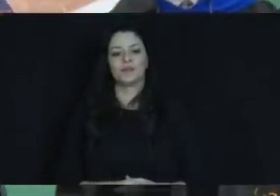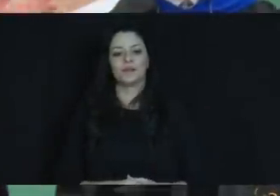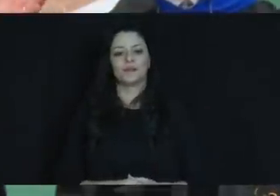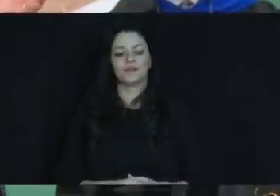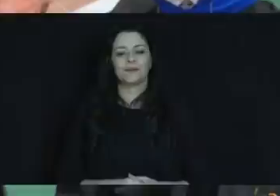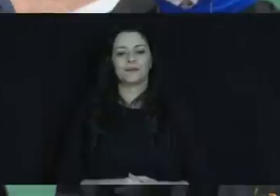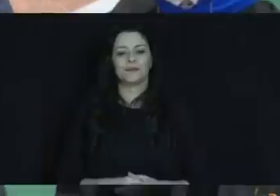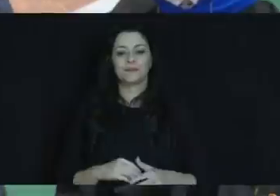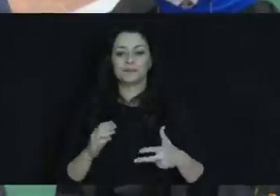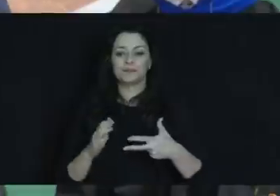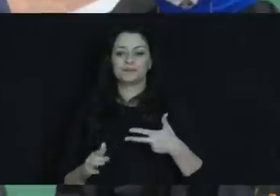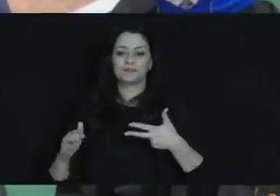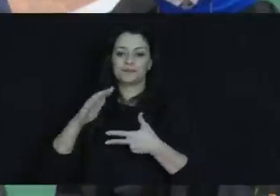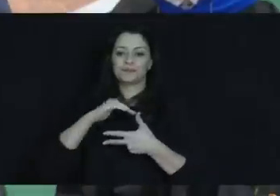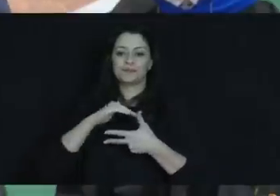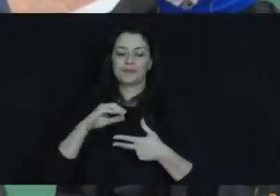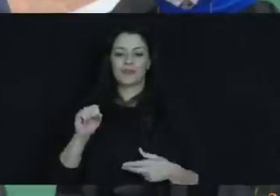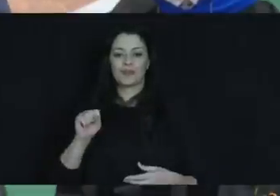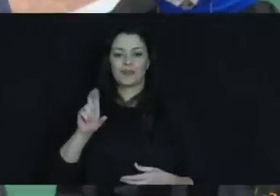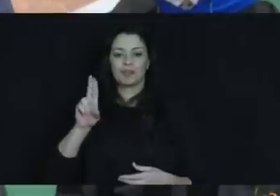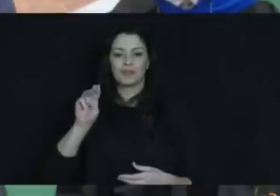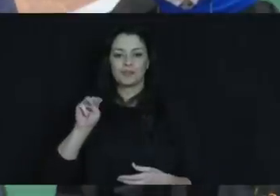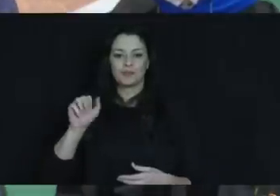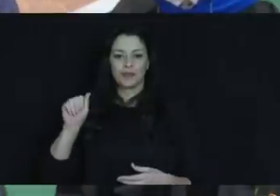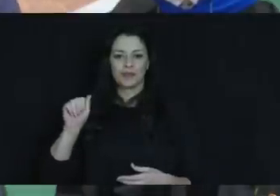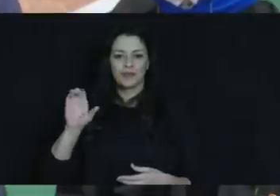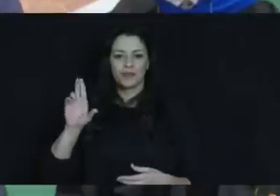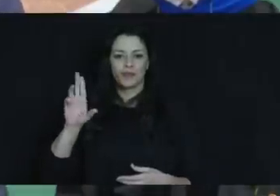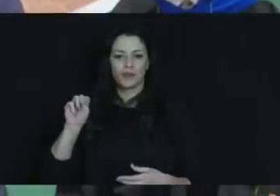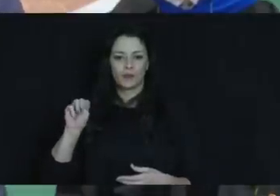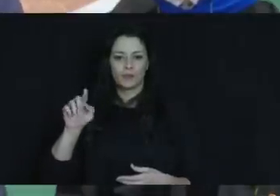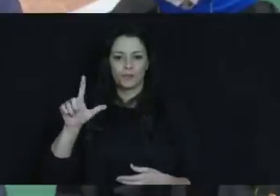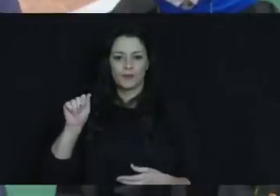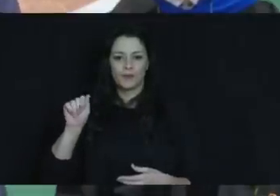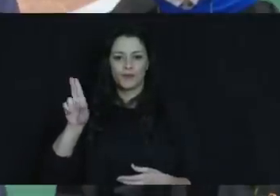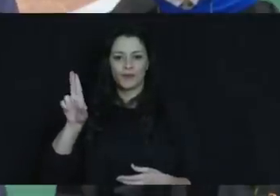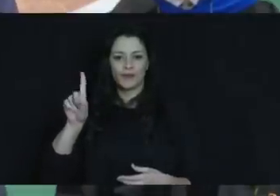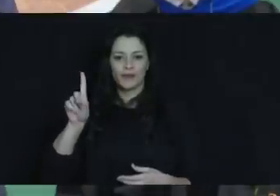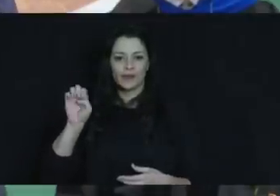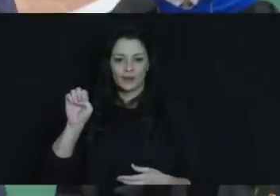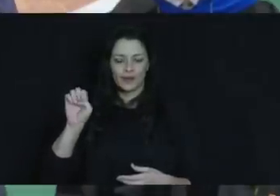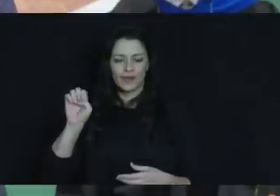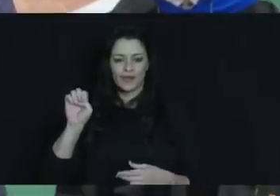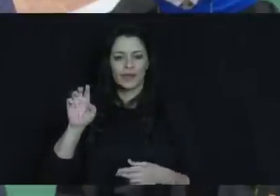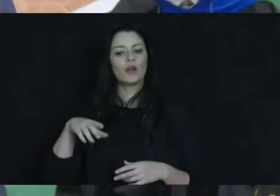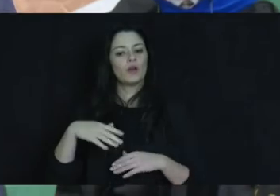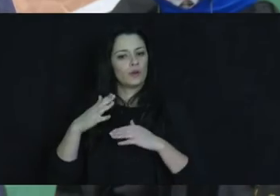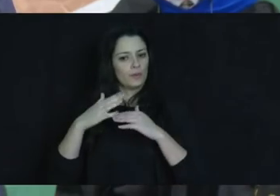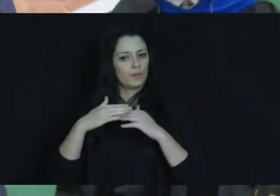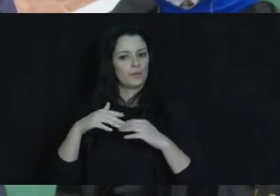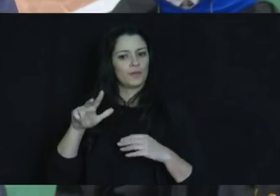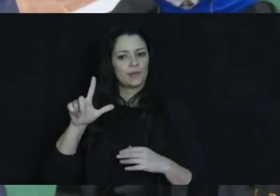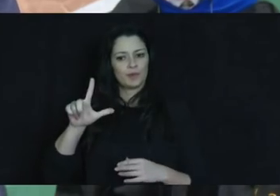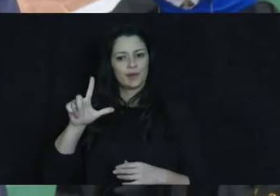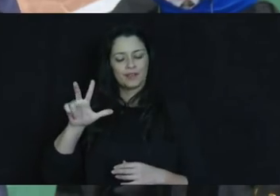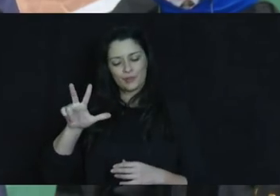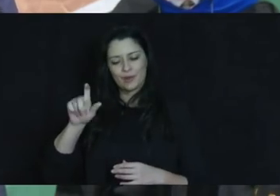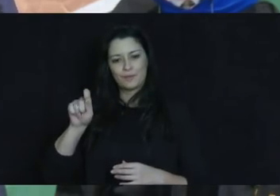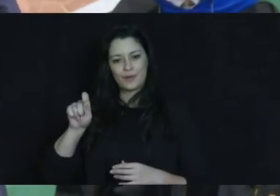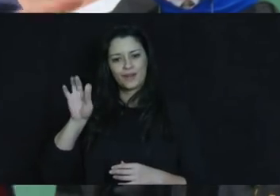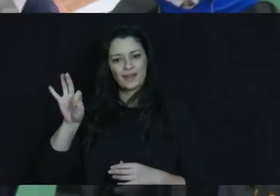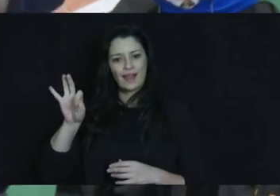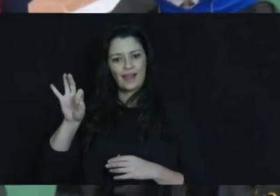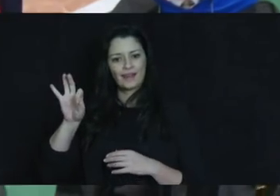And summa cum laude, which reflects a grade point average of 3.9 or